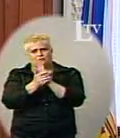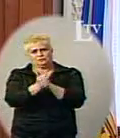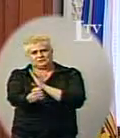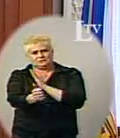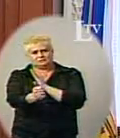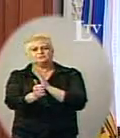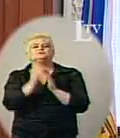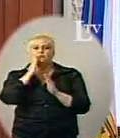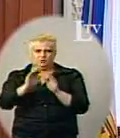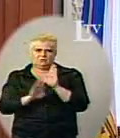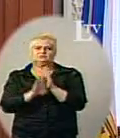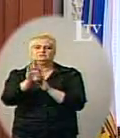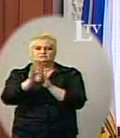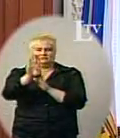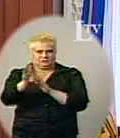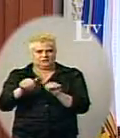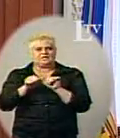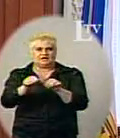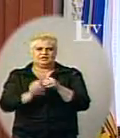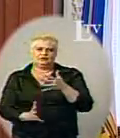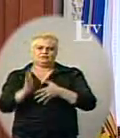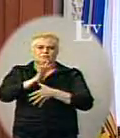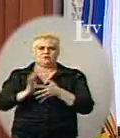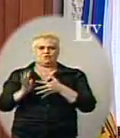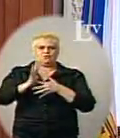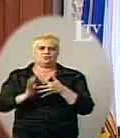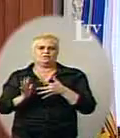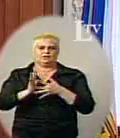will continue to be priorities.